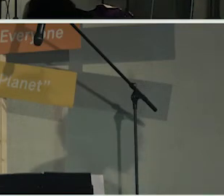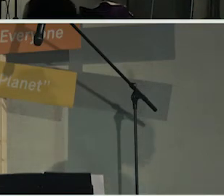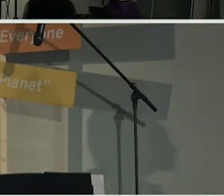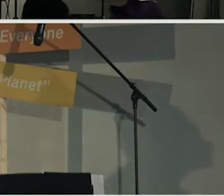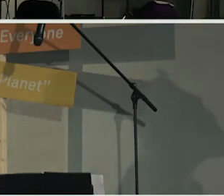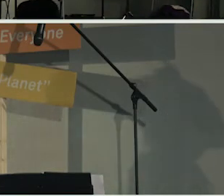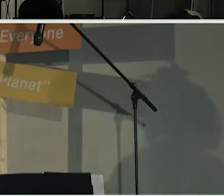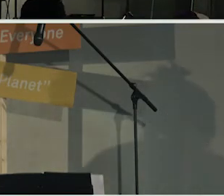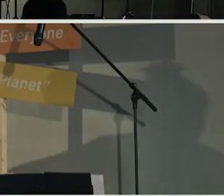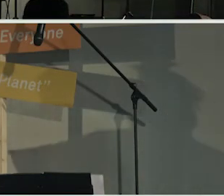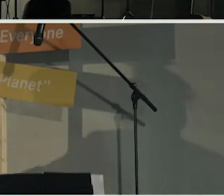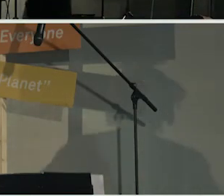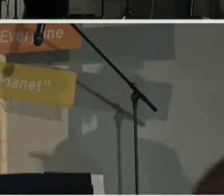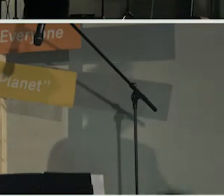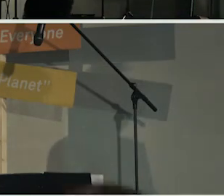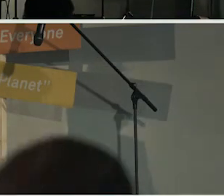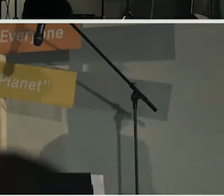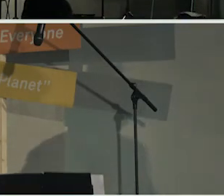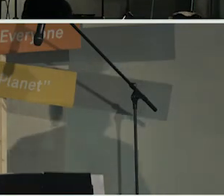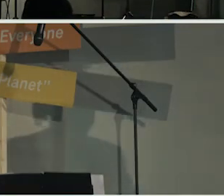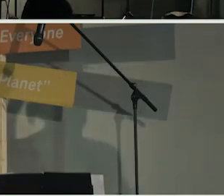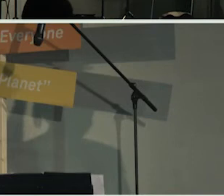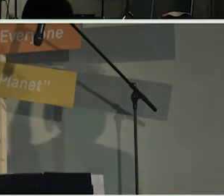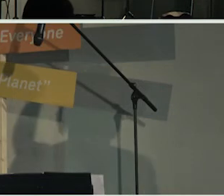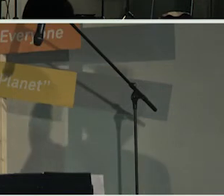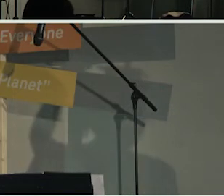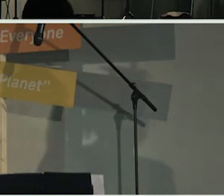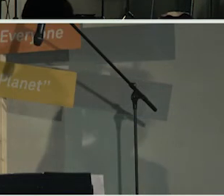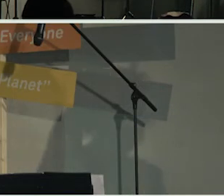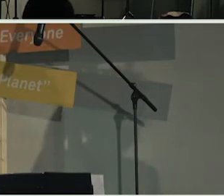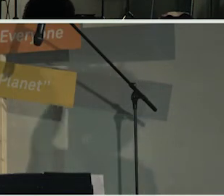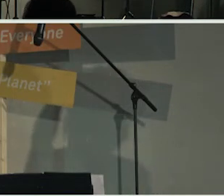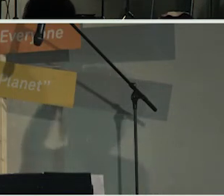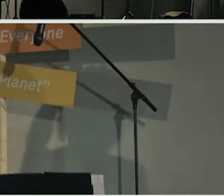There it is. Okay, give it up again for the comedy duo. That was good.